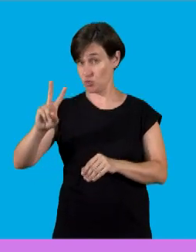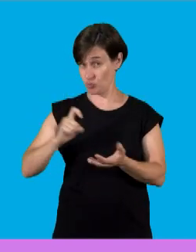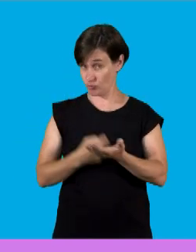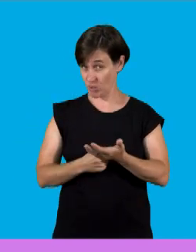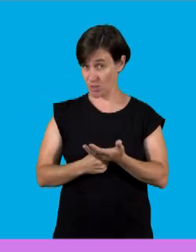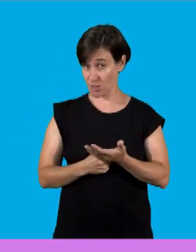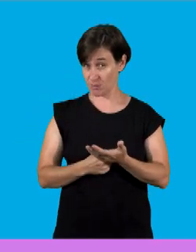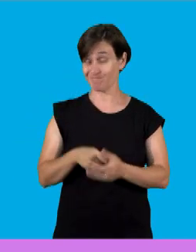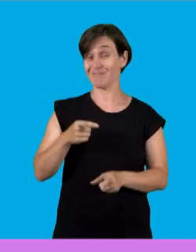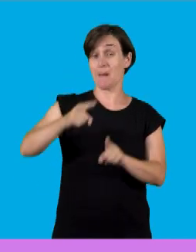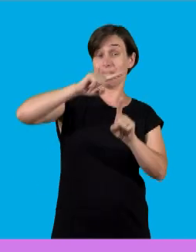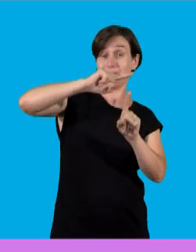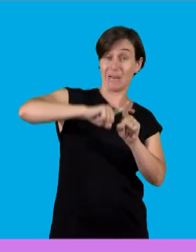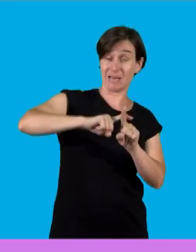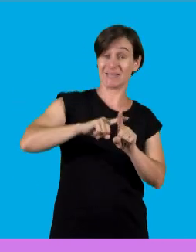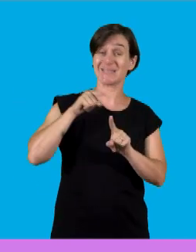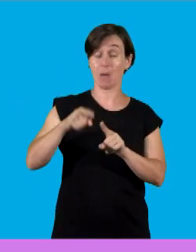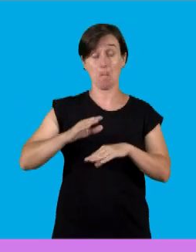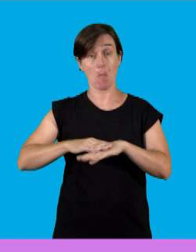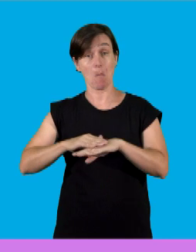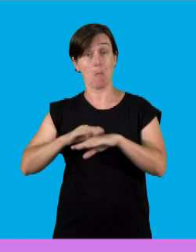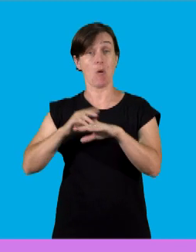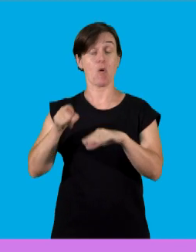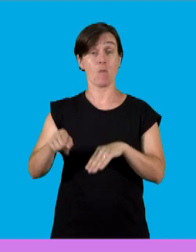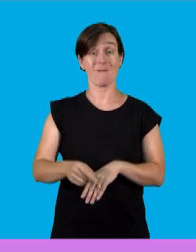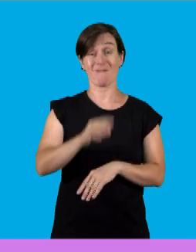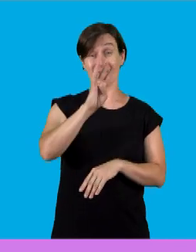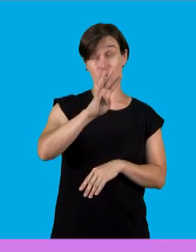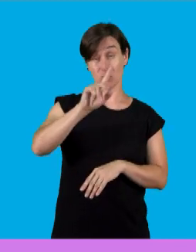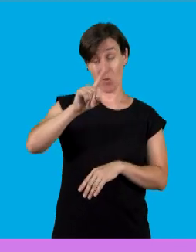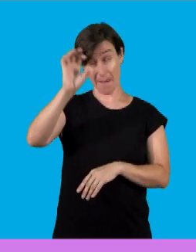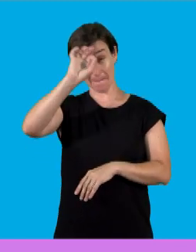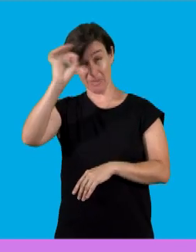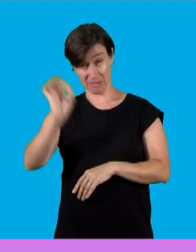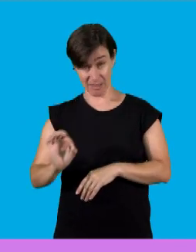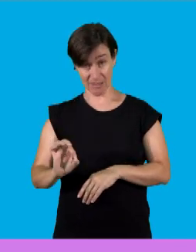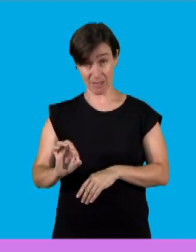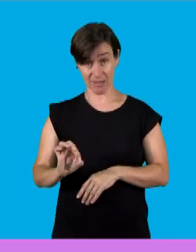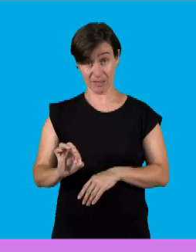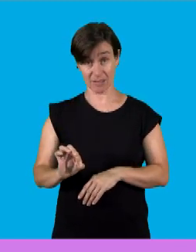209,032 rand plus an additional 41%.